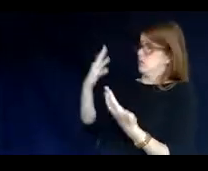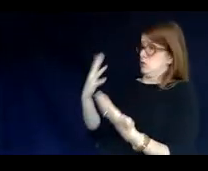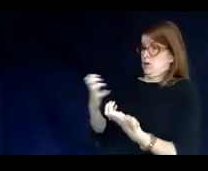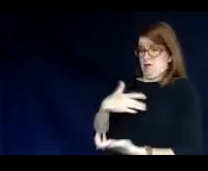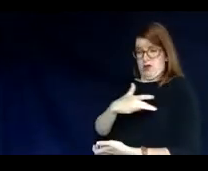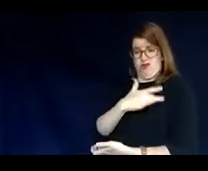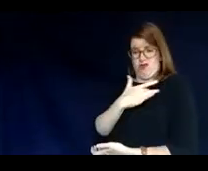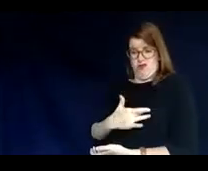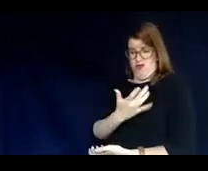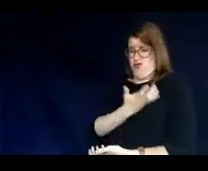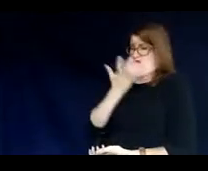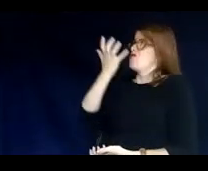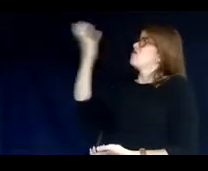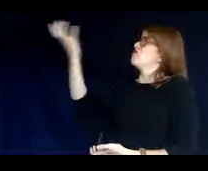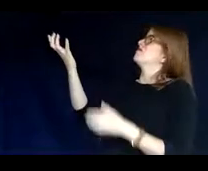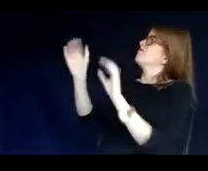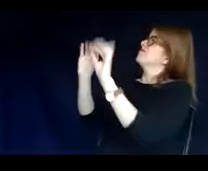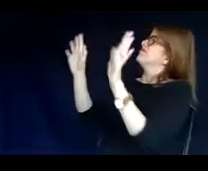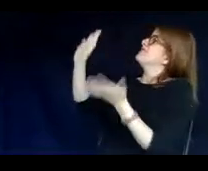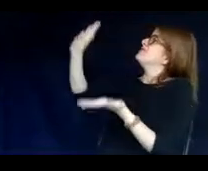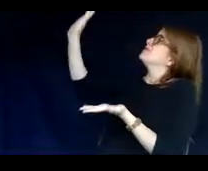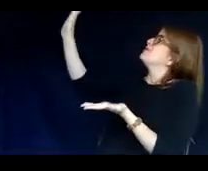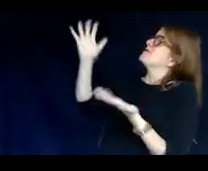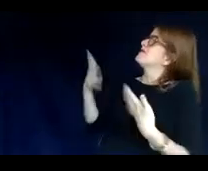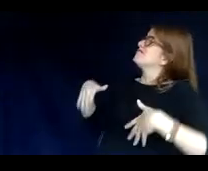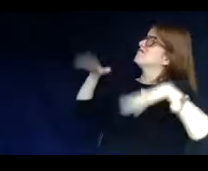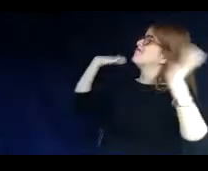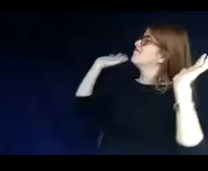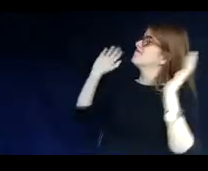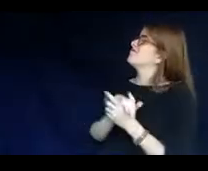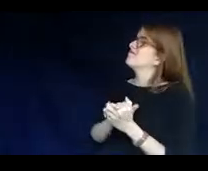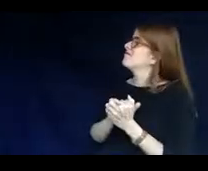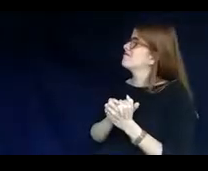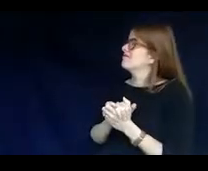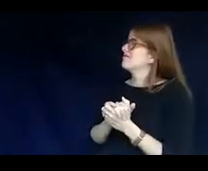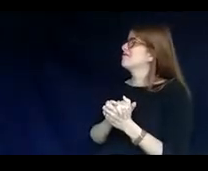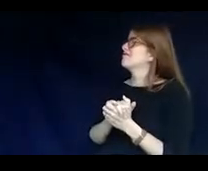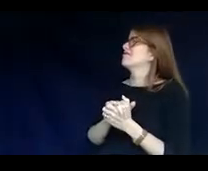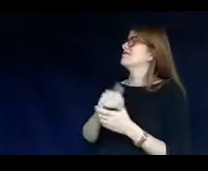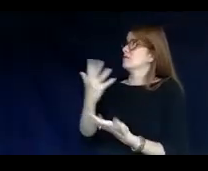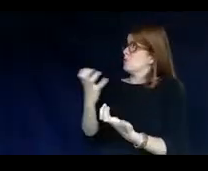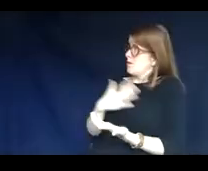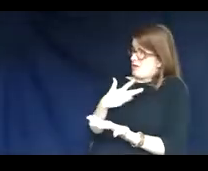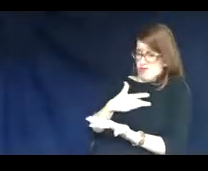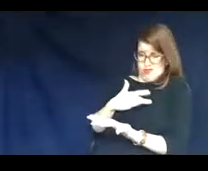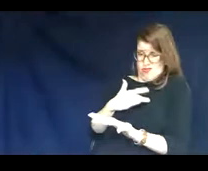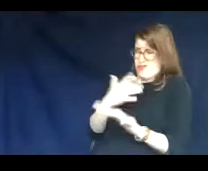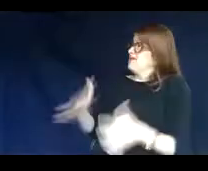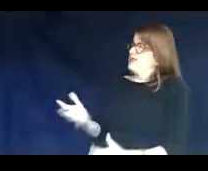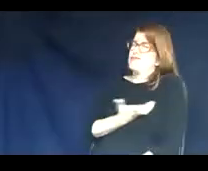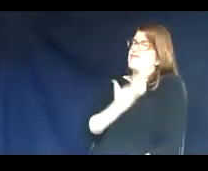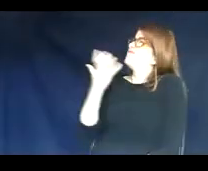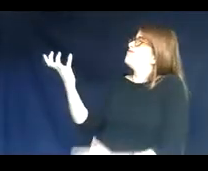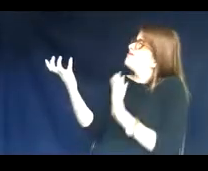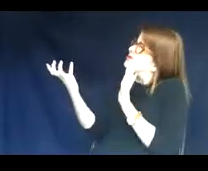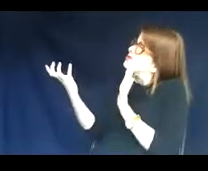my heart, you got it, you got it, you got it. If you want my heart,